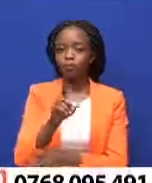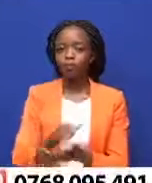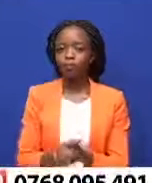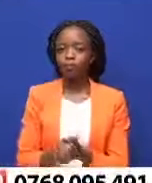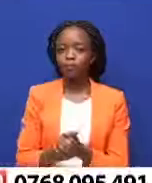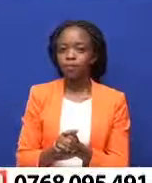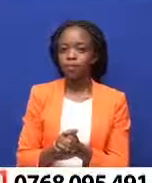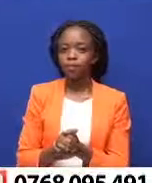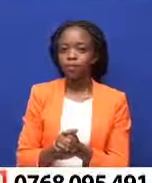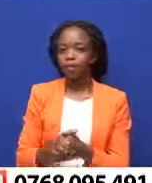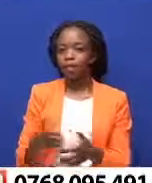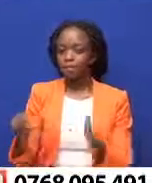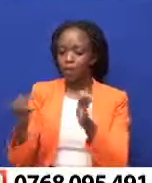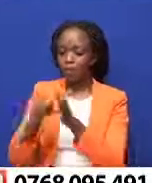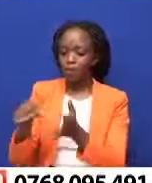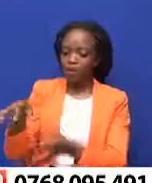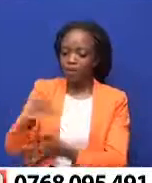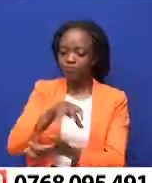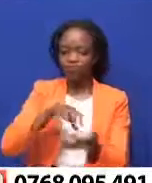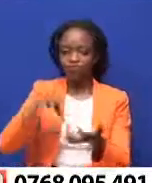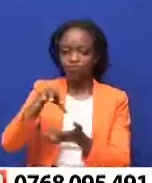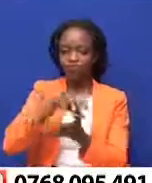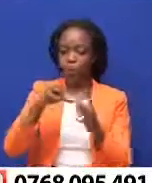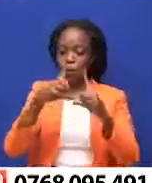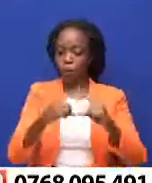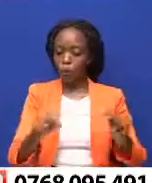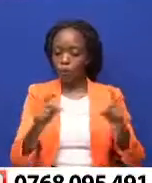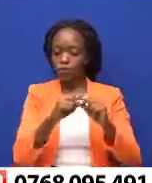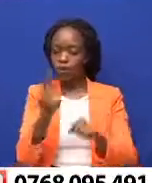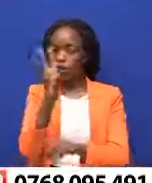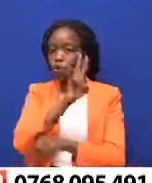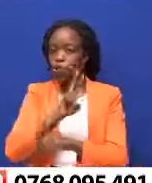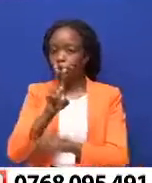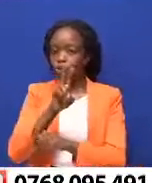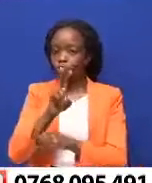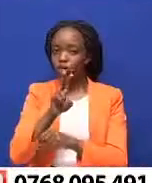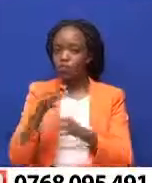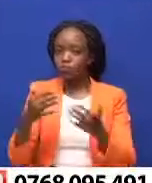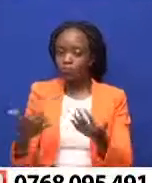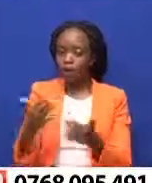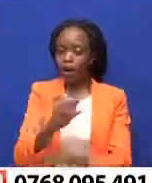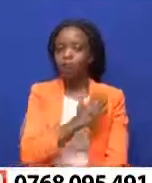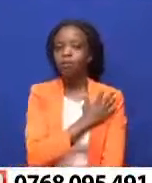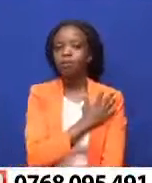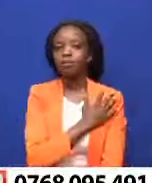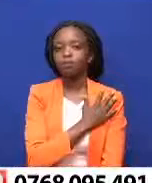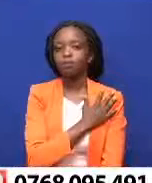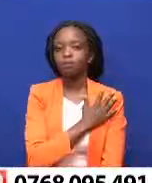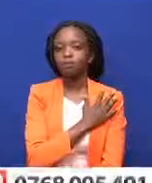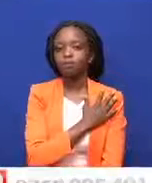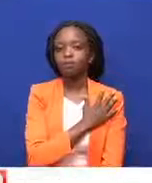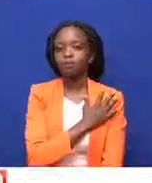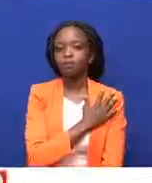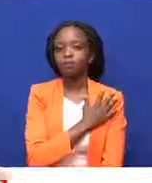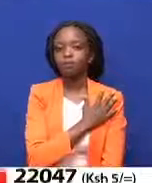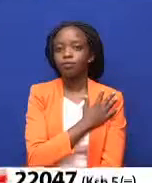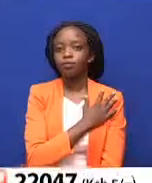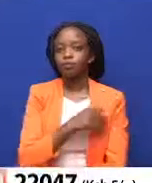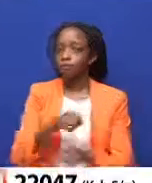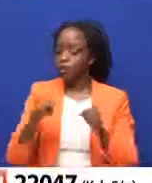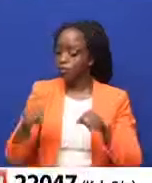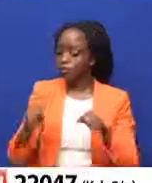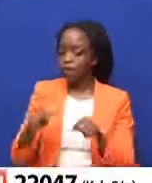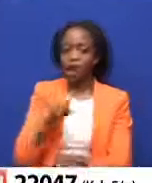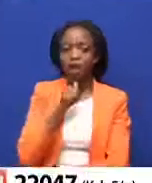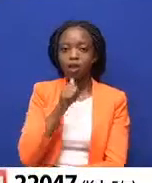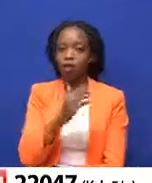The messy phrase was used in the context of NASA. And in today, the context of what has happened affair, today,